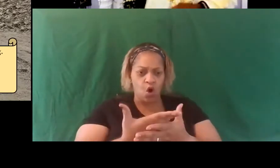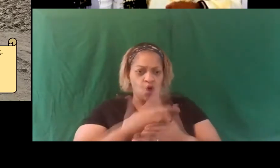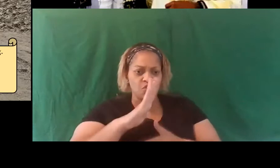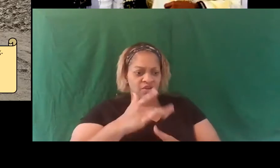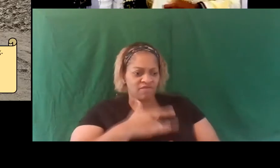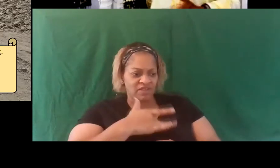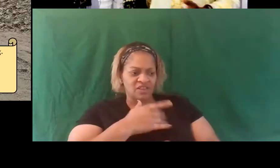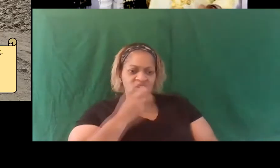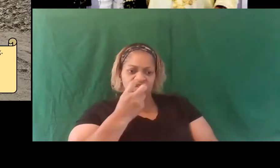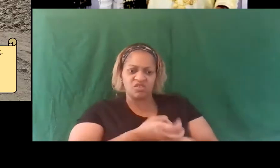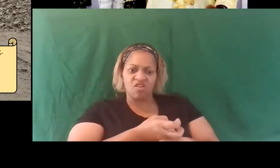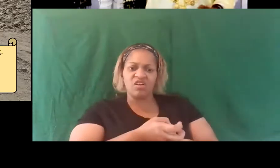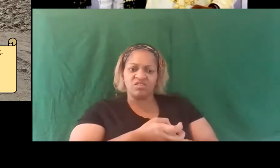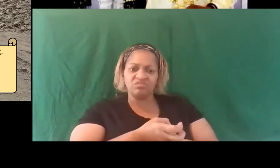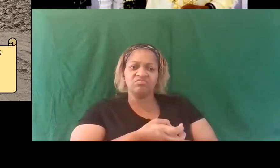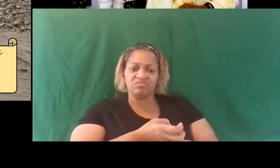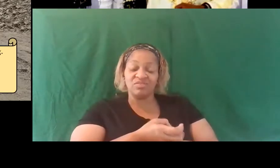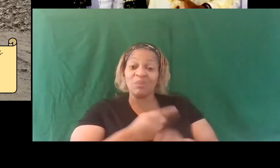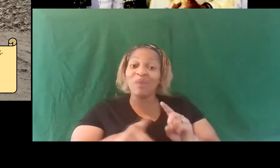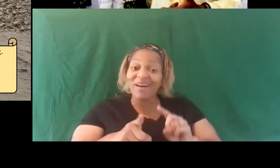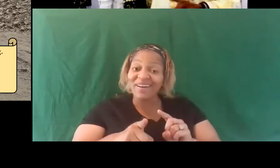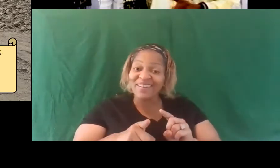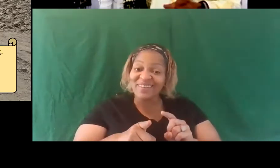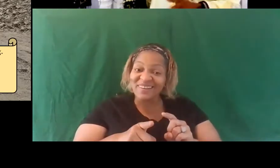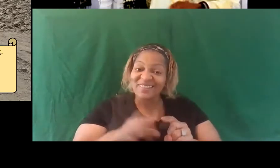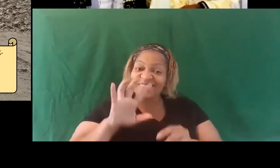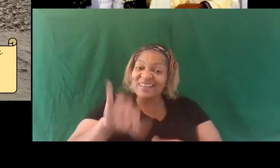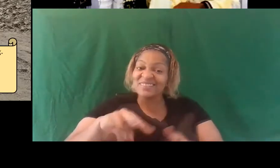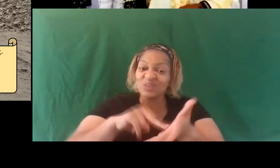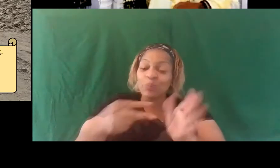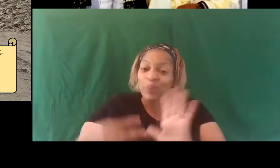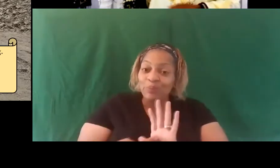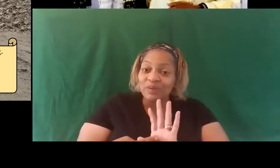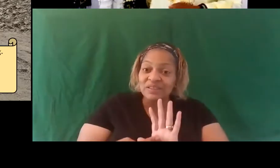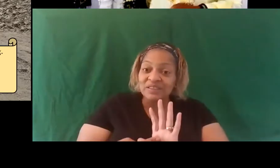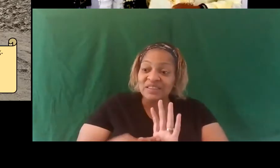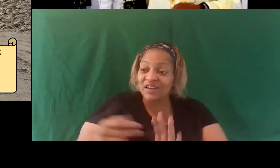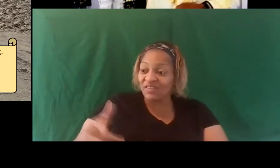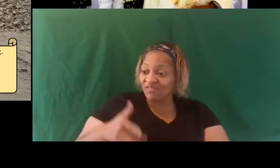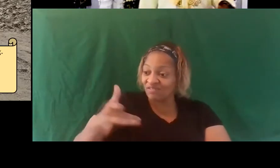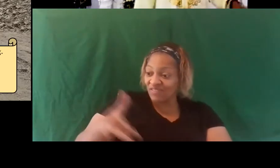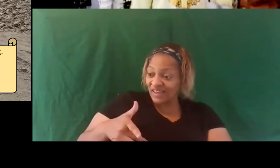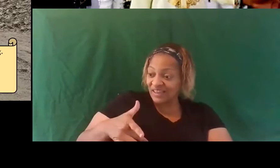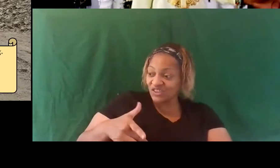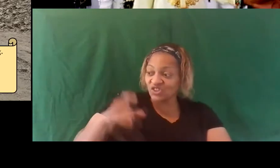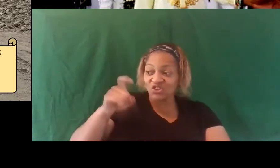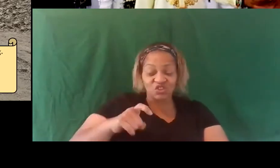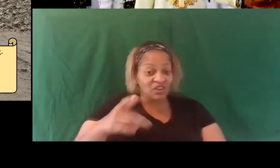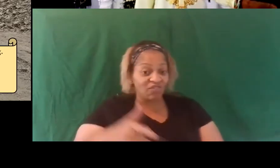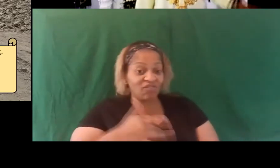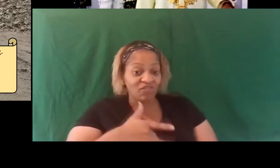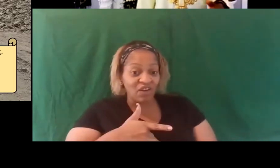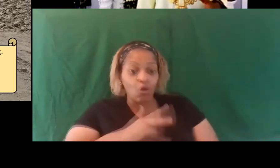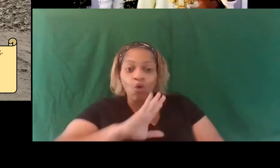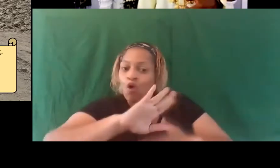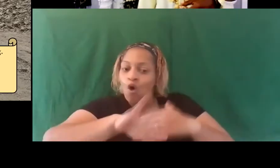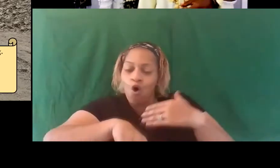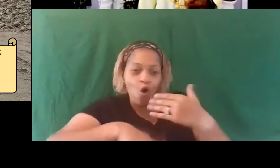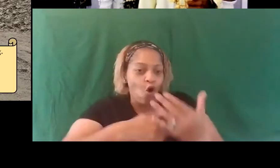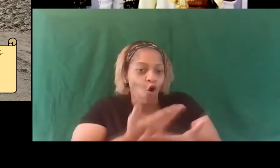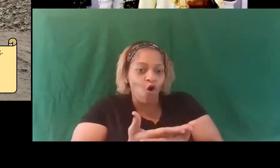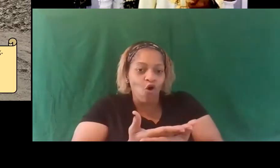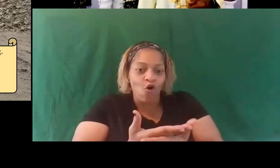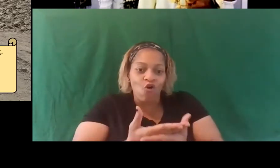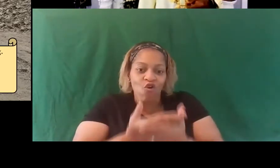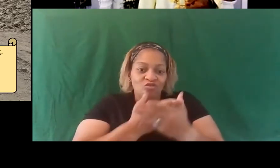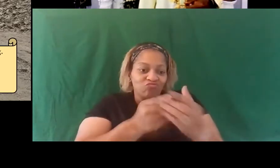hard, but that's what they're for. Feelings are for feeling, all of them, even the